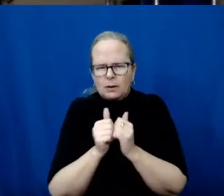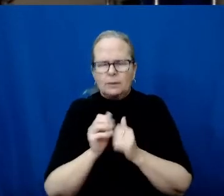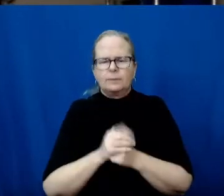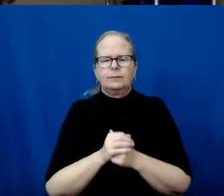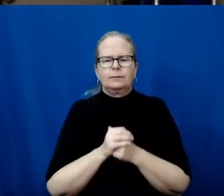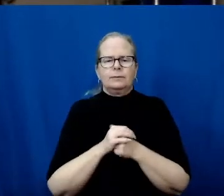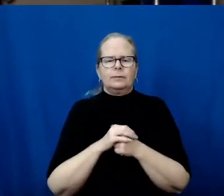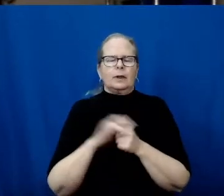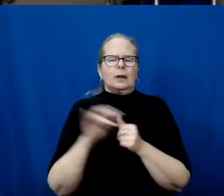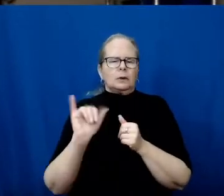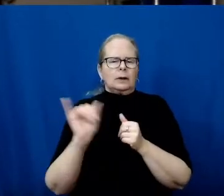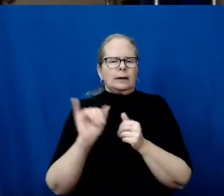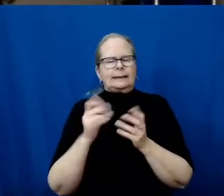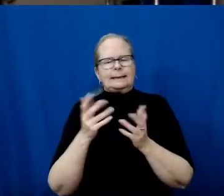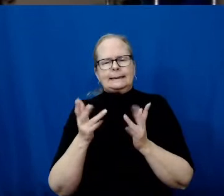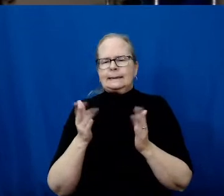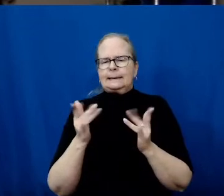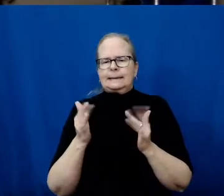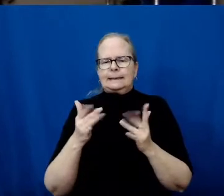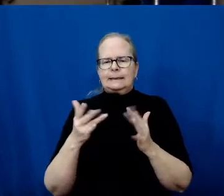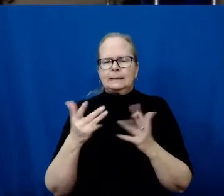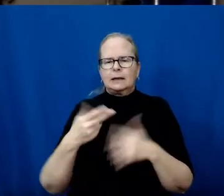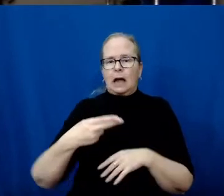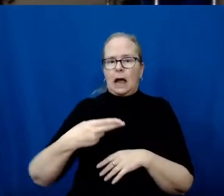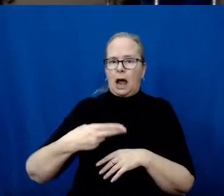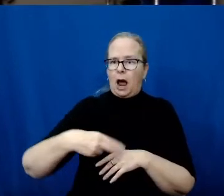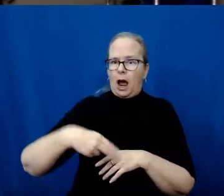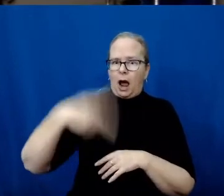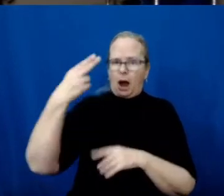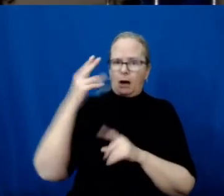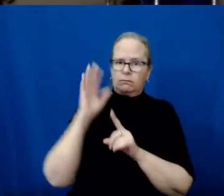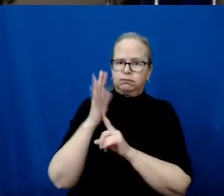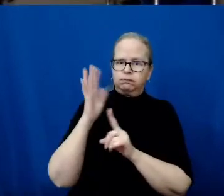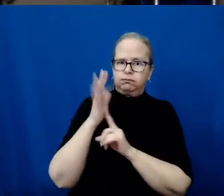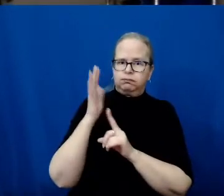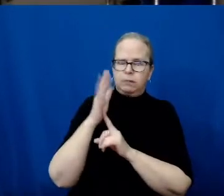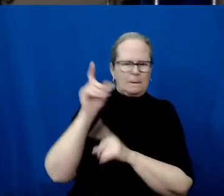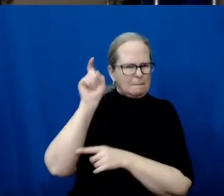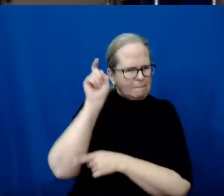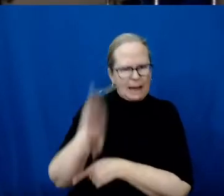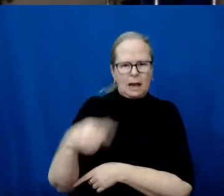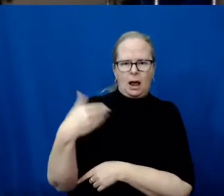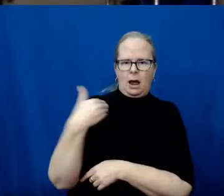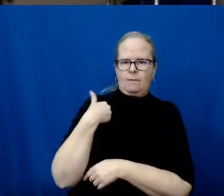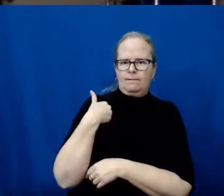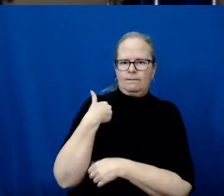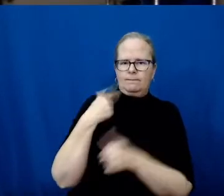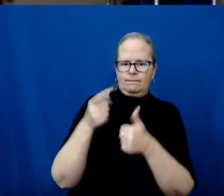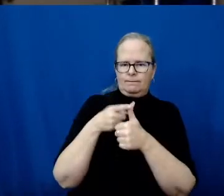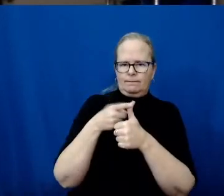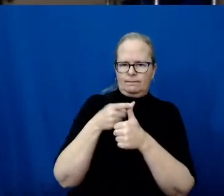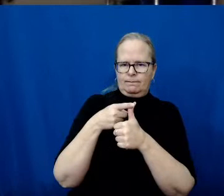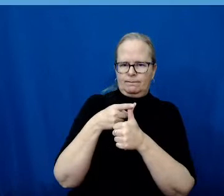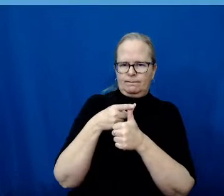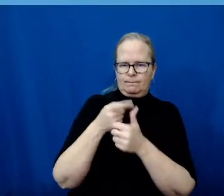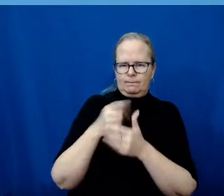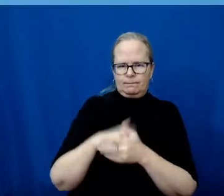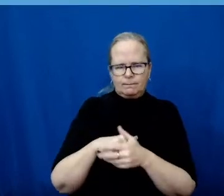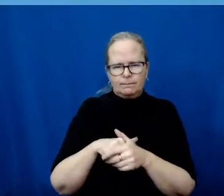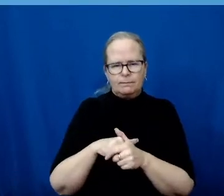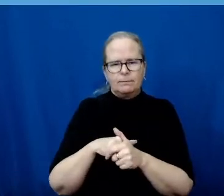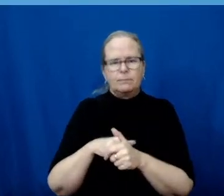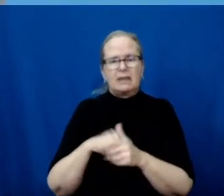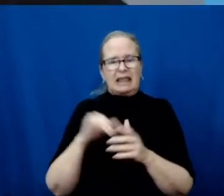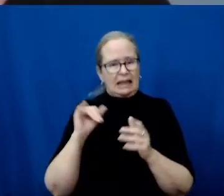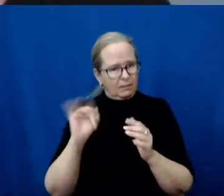must-haves, as well as those, if you can, would be great to have added extras. Before we do that, I'm just